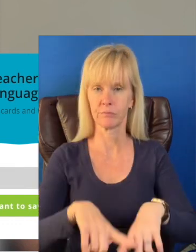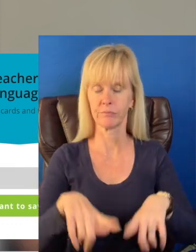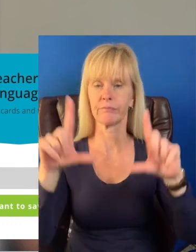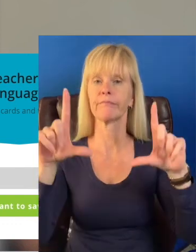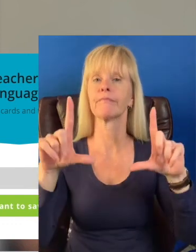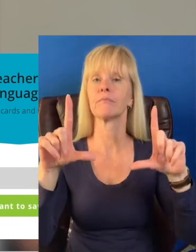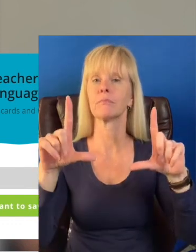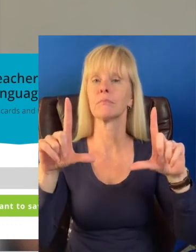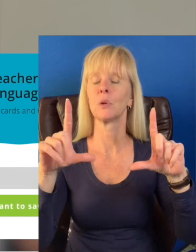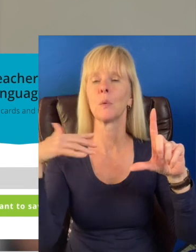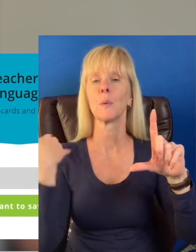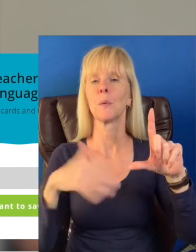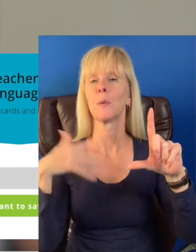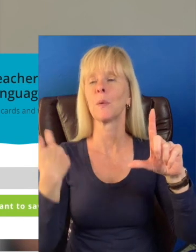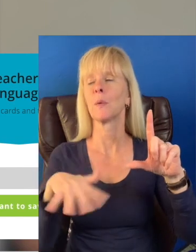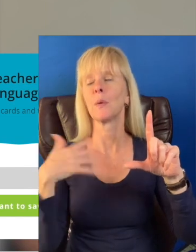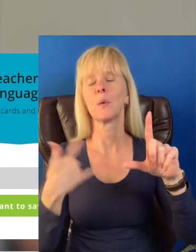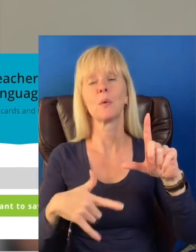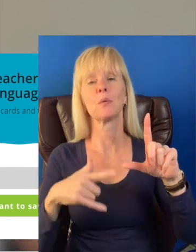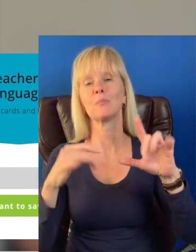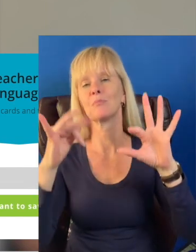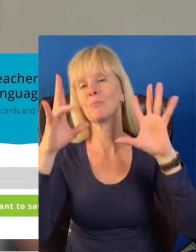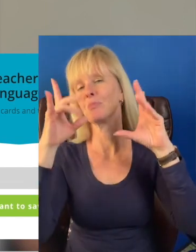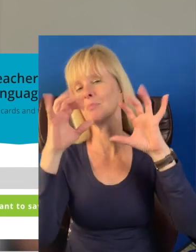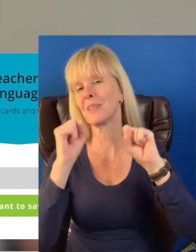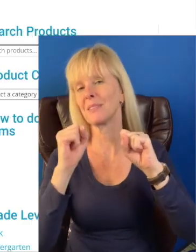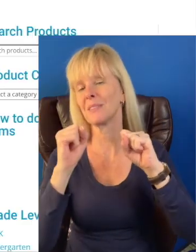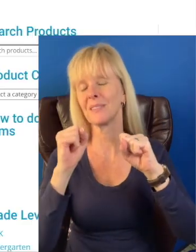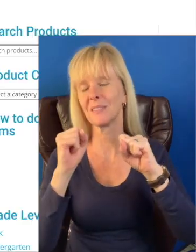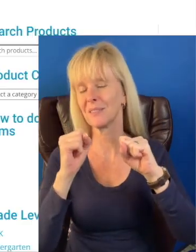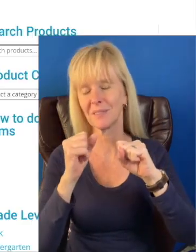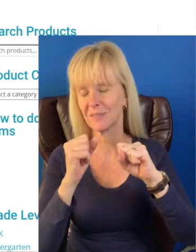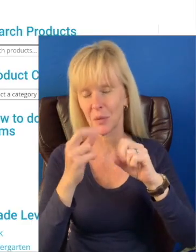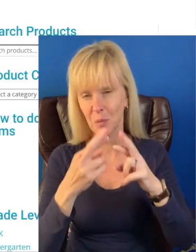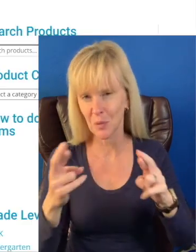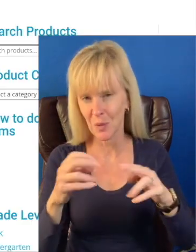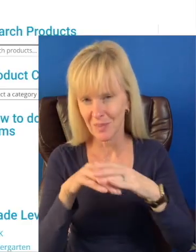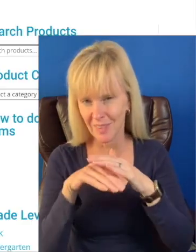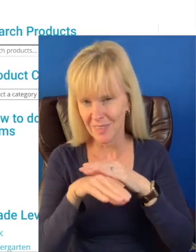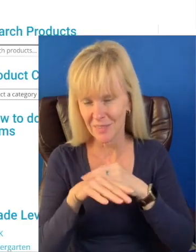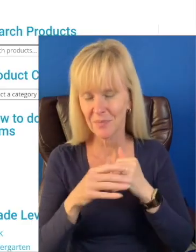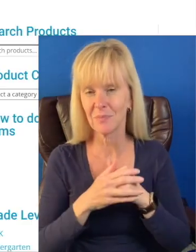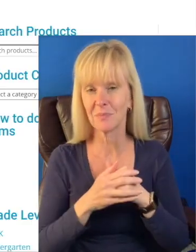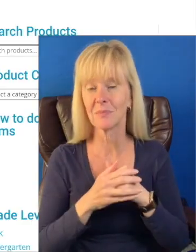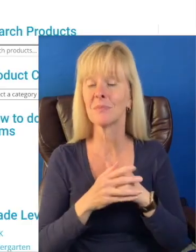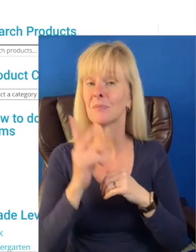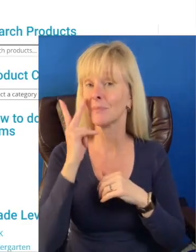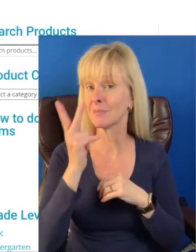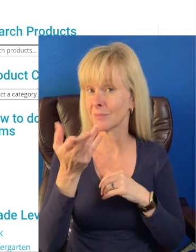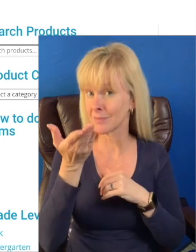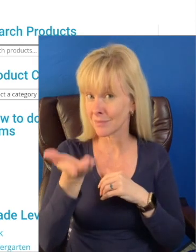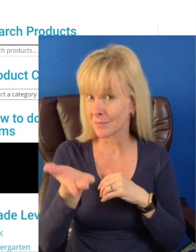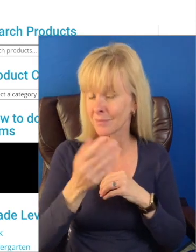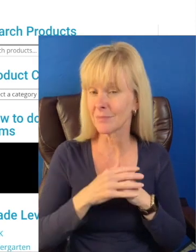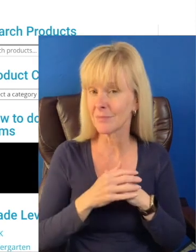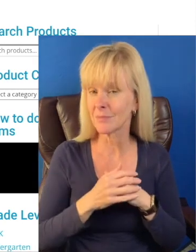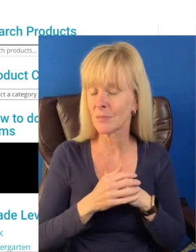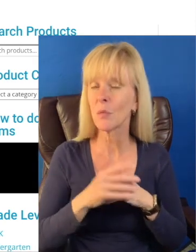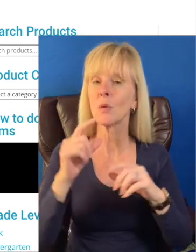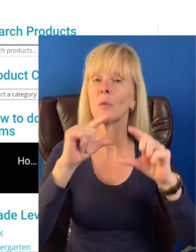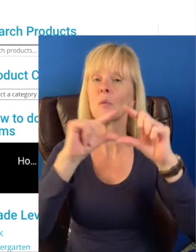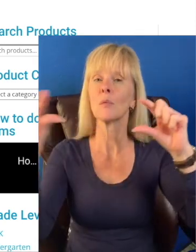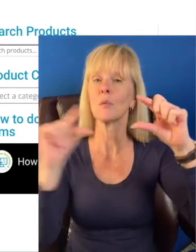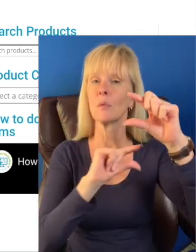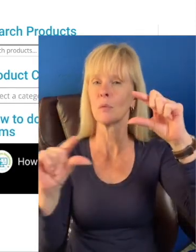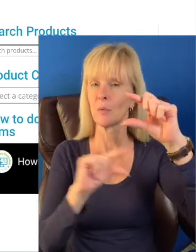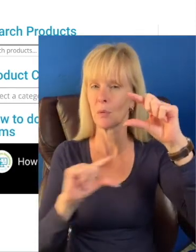to a world of amazing things for you to access. And here they are. Now on each tab, you will notice